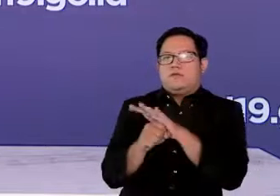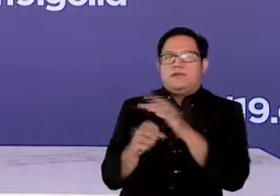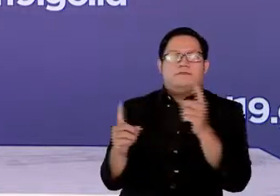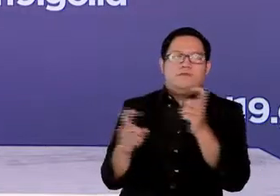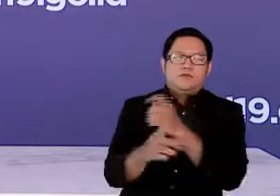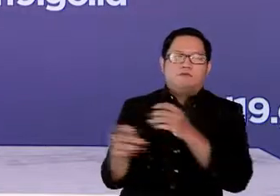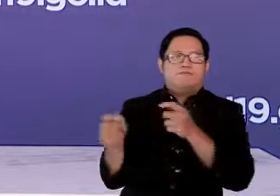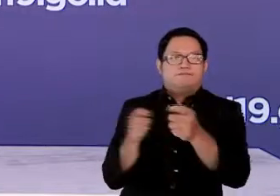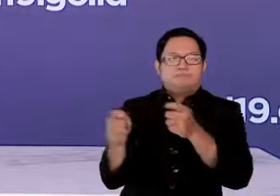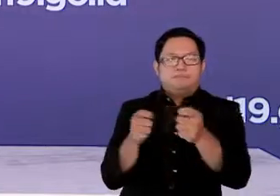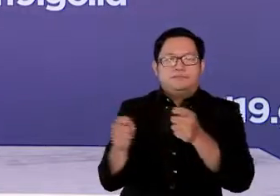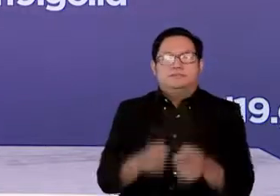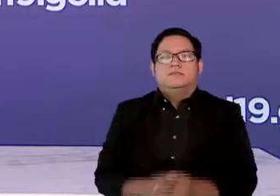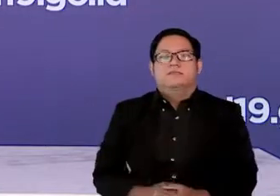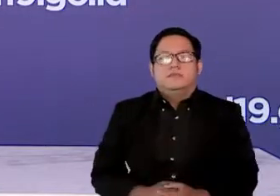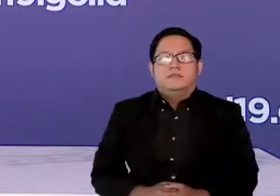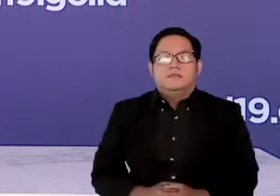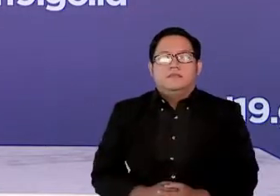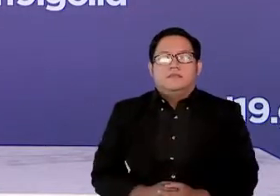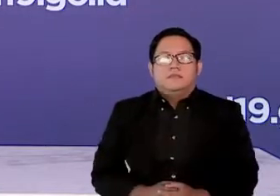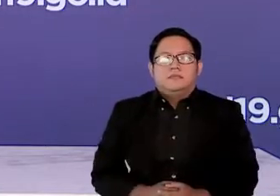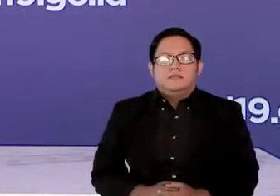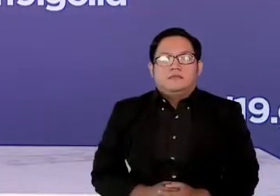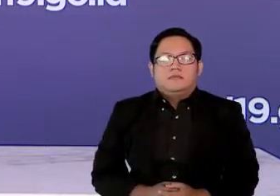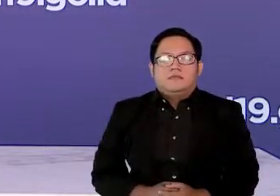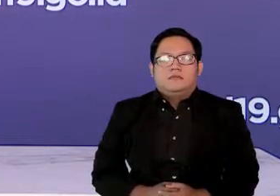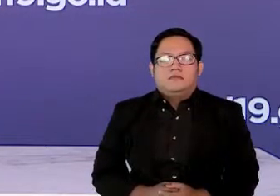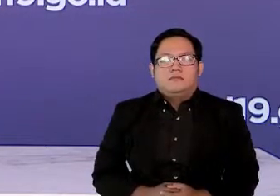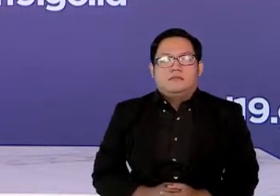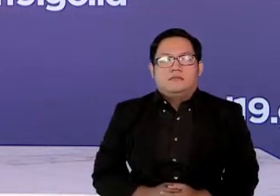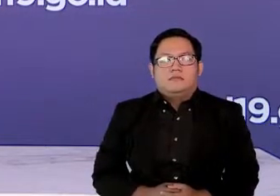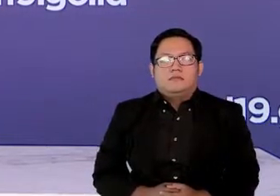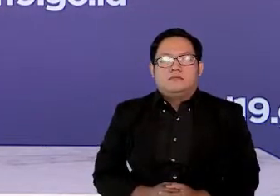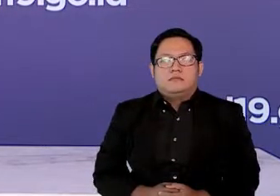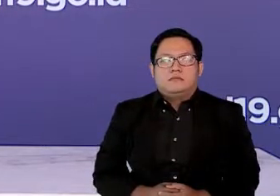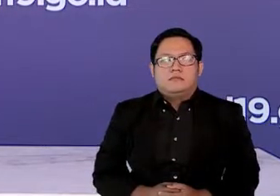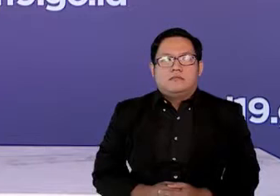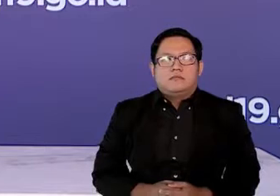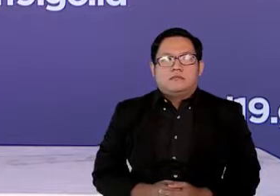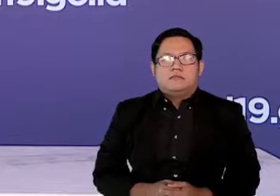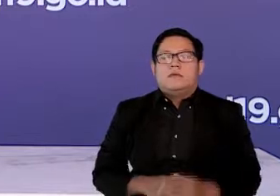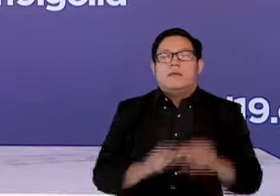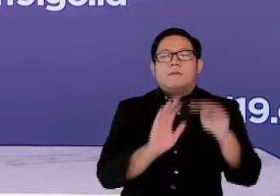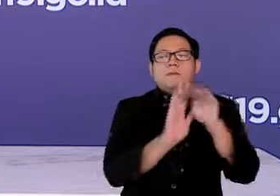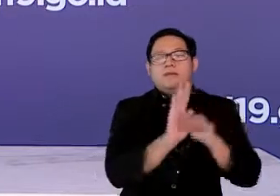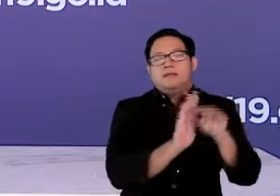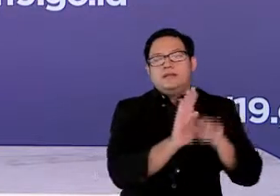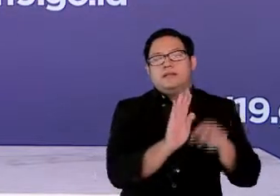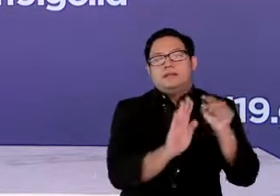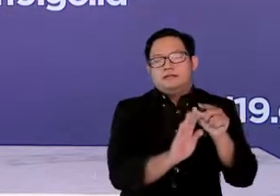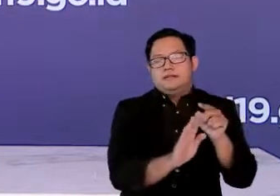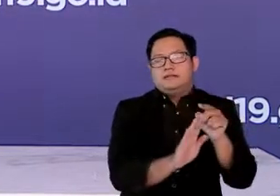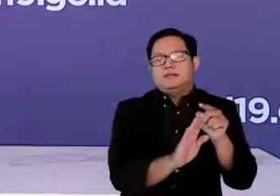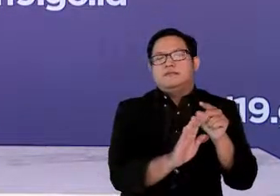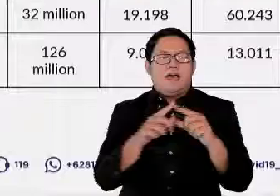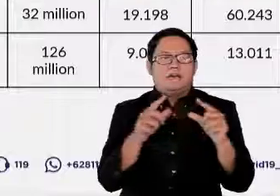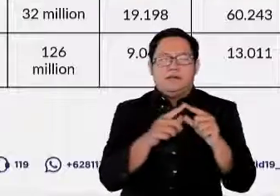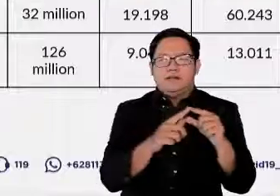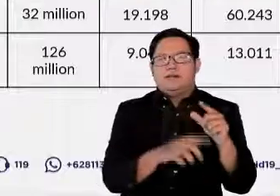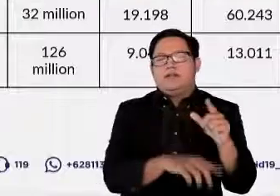Any policies undertaken will also rely on the latest data to ensure maximum